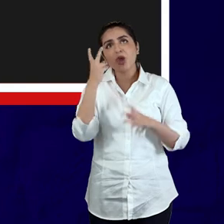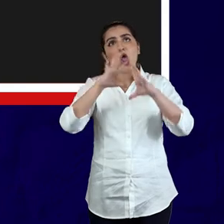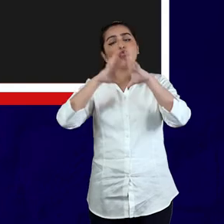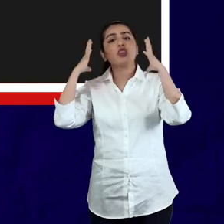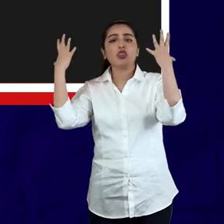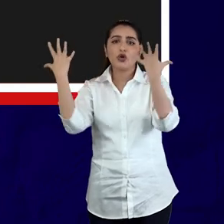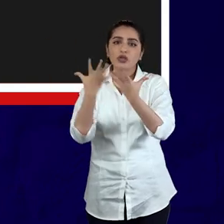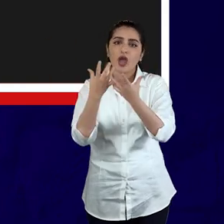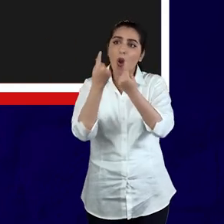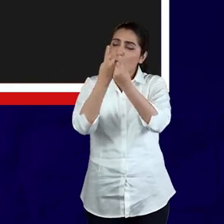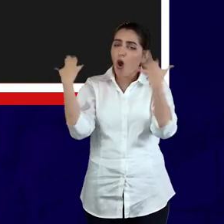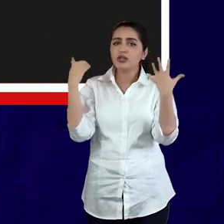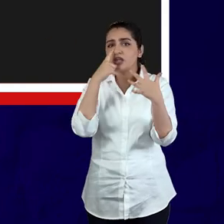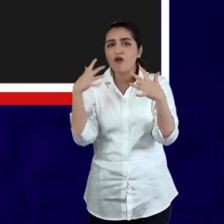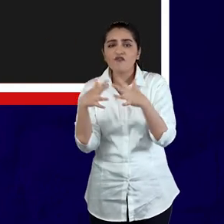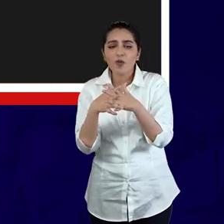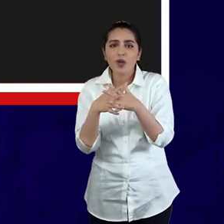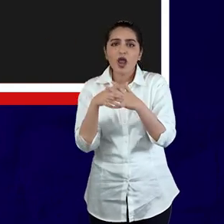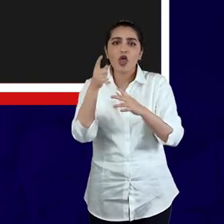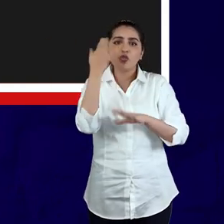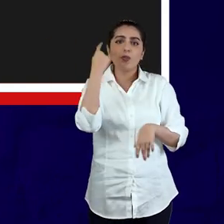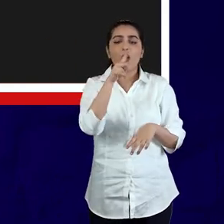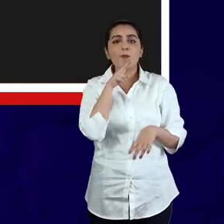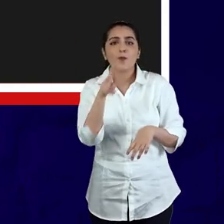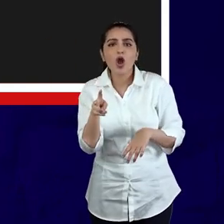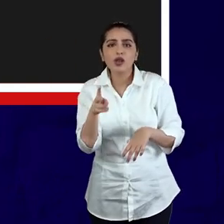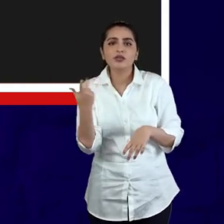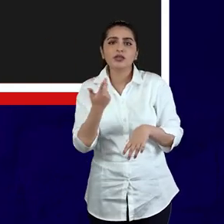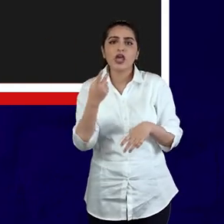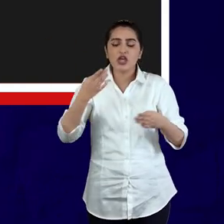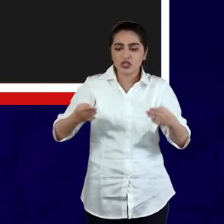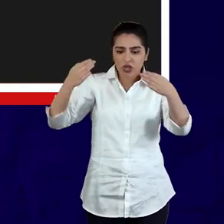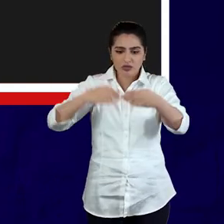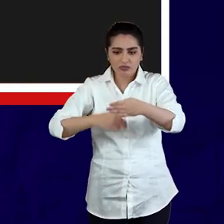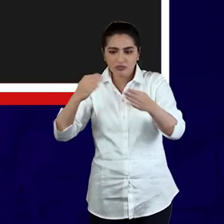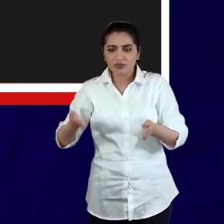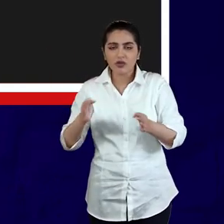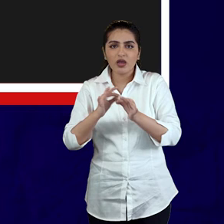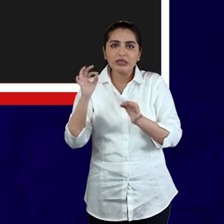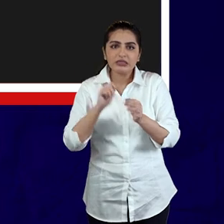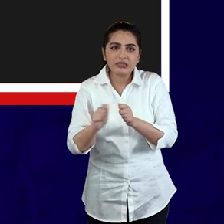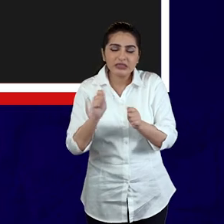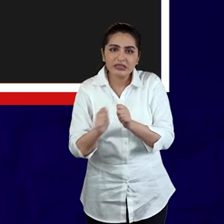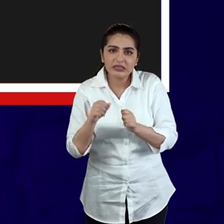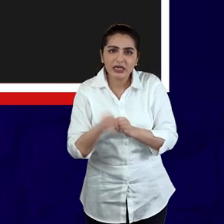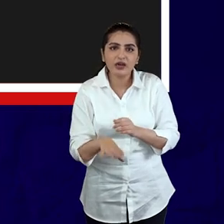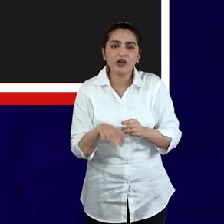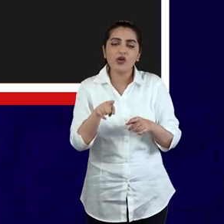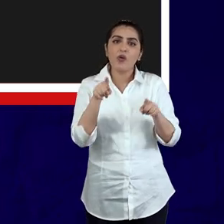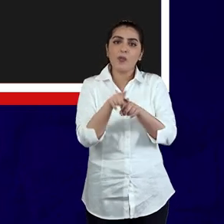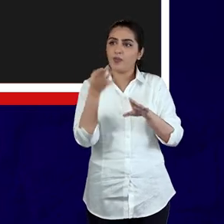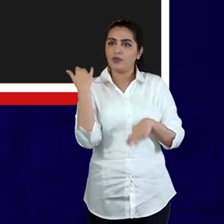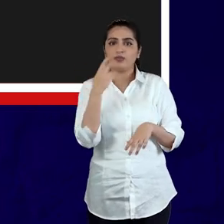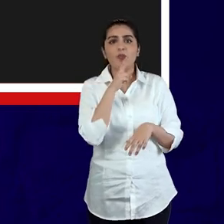around the globe for a lot of women. But you said this thing about the chadar and the chardivari, and for me that brought certain things together, because we